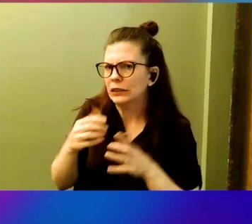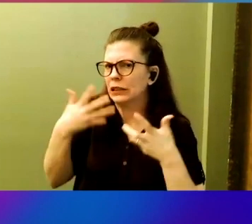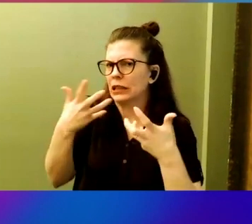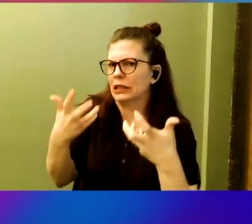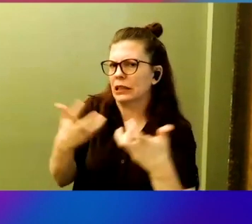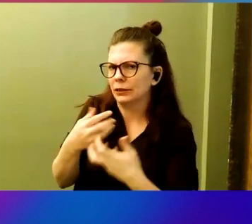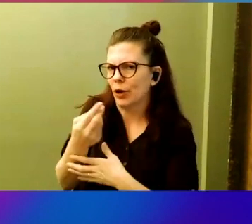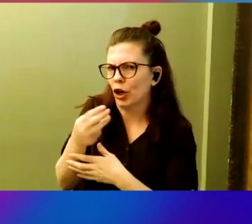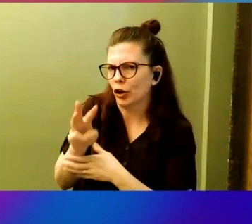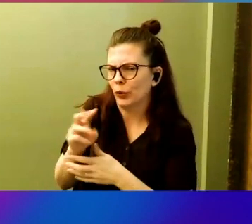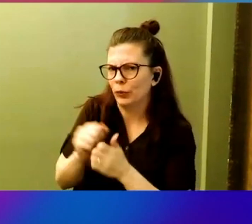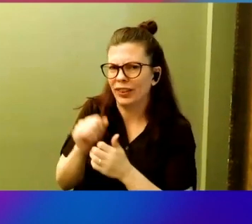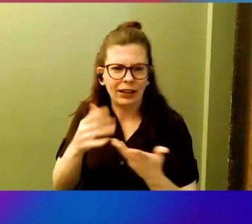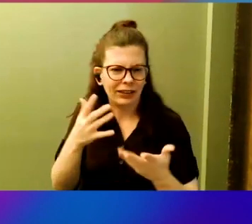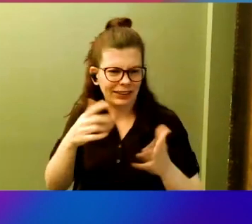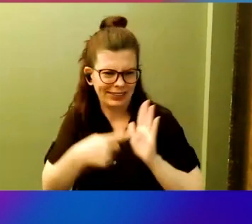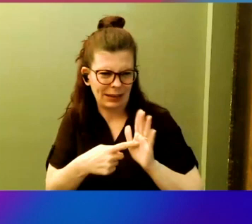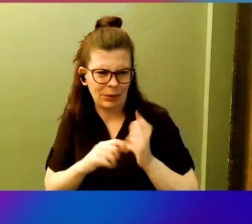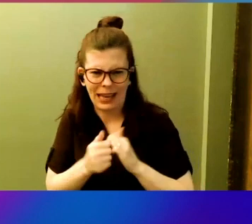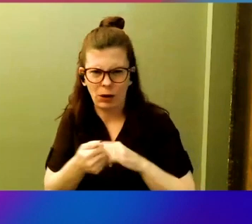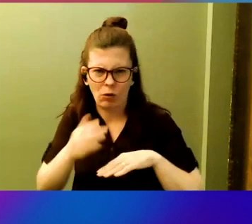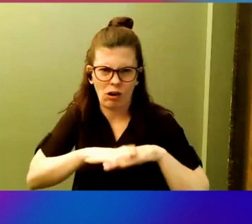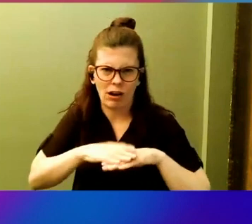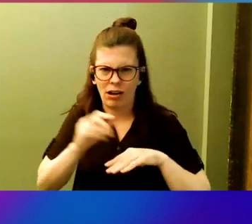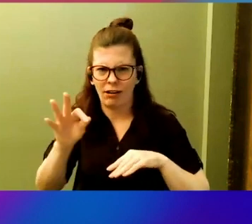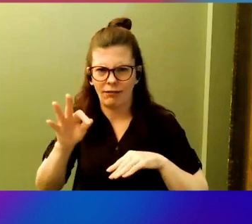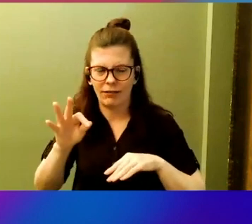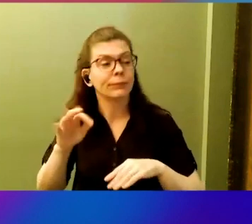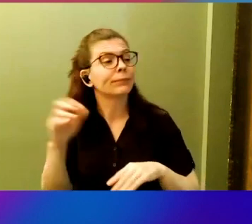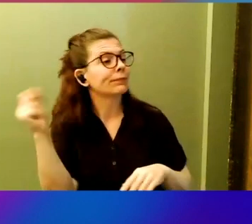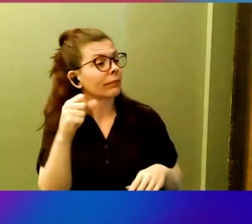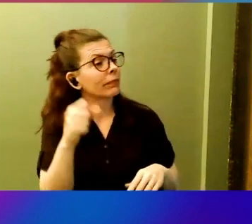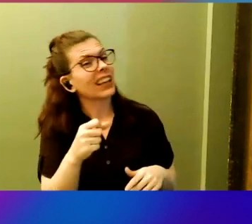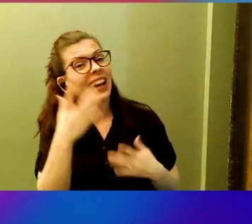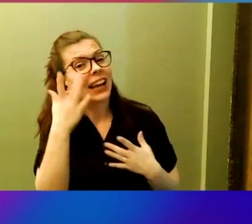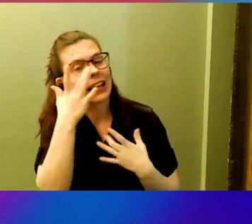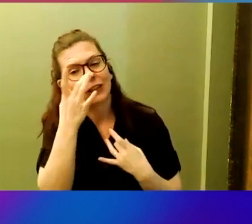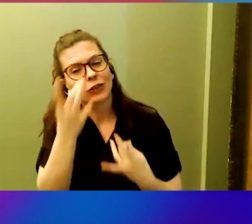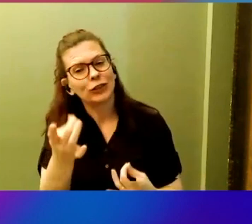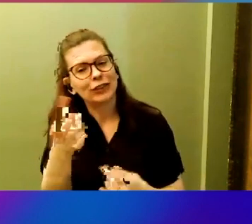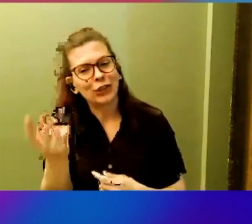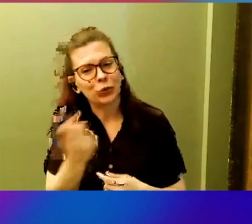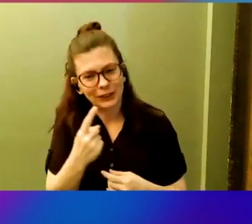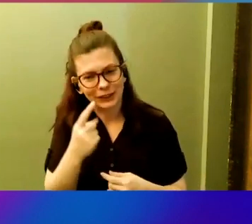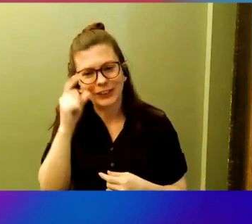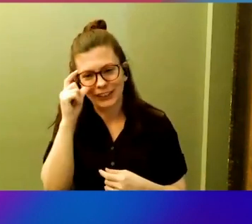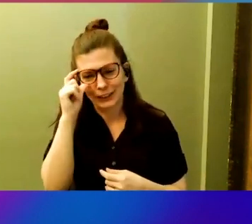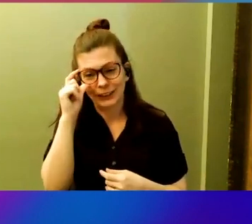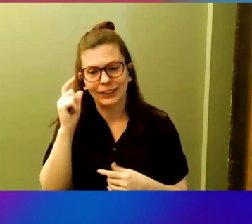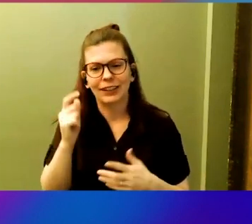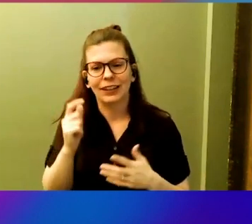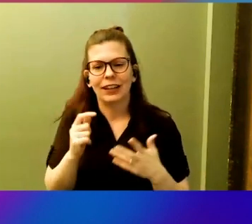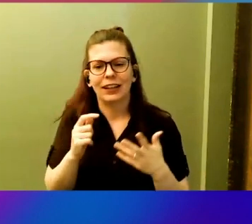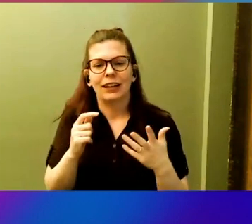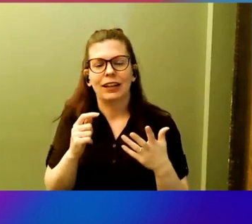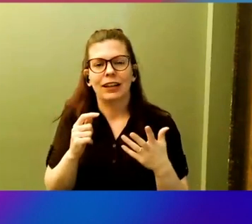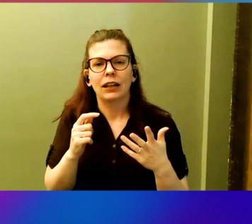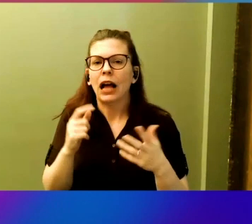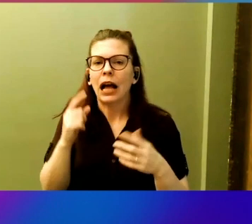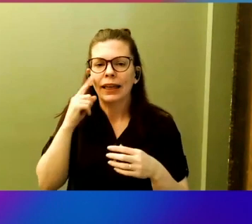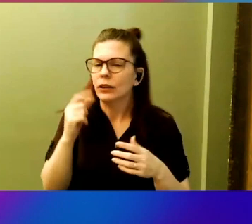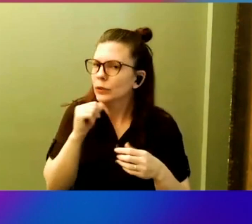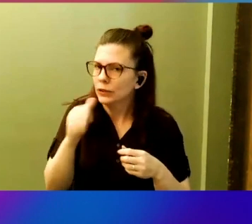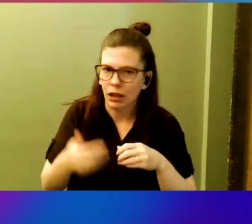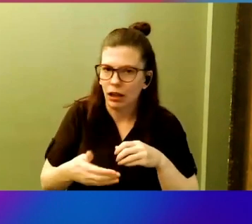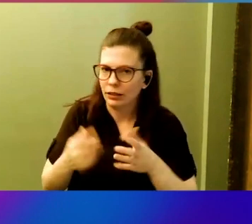turn on and off, right? Yeah, that's an interesting question. And I think we didn't cover it today, but in